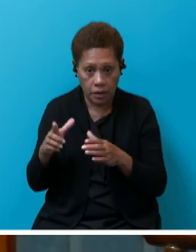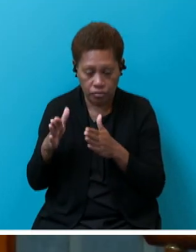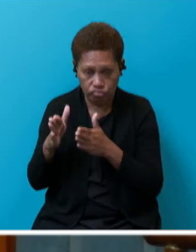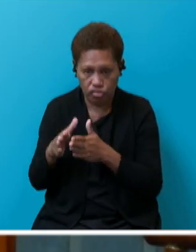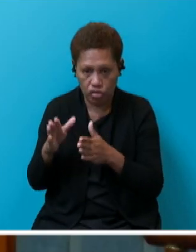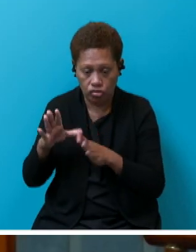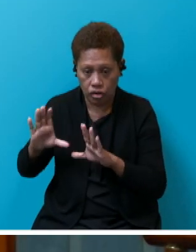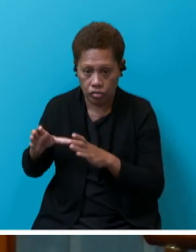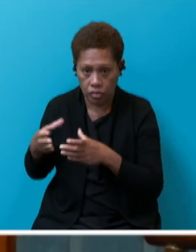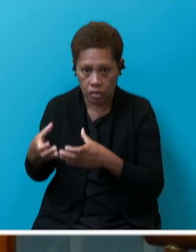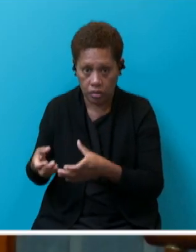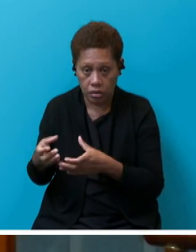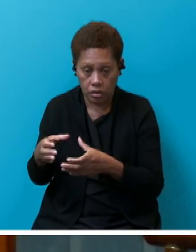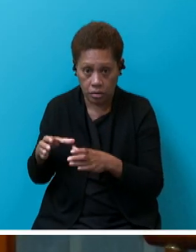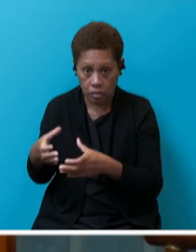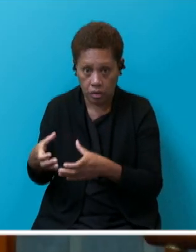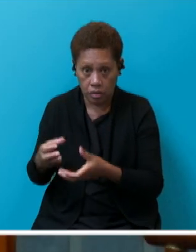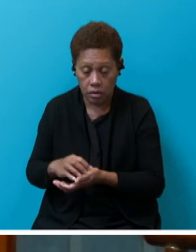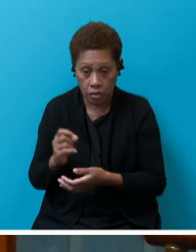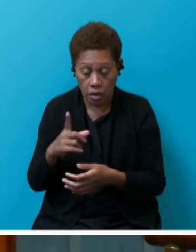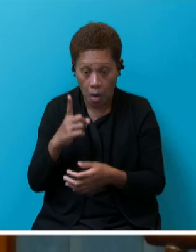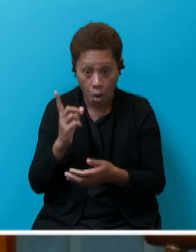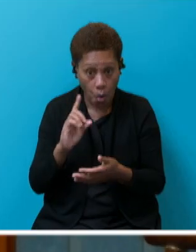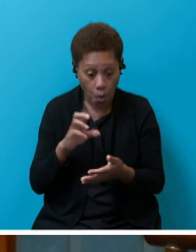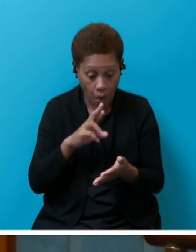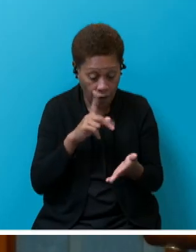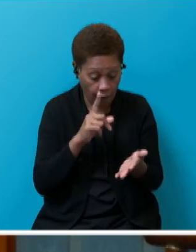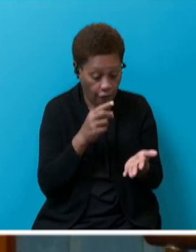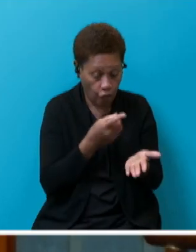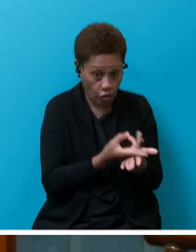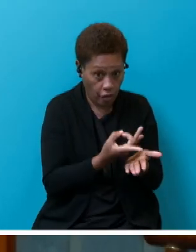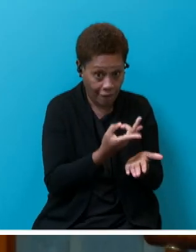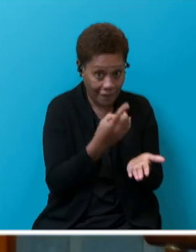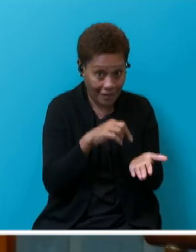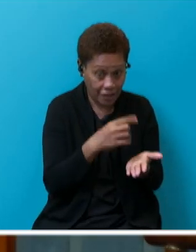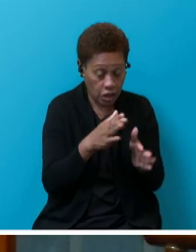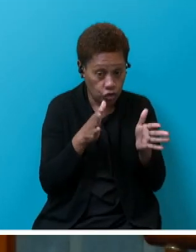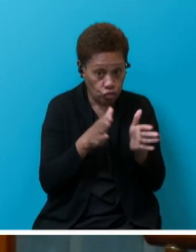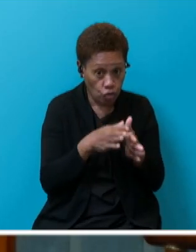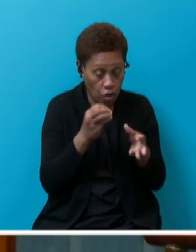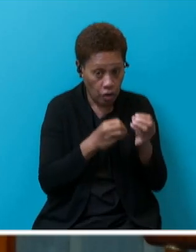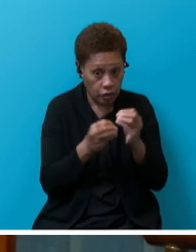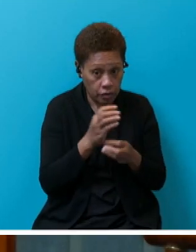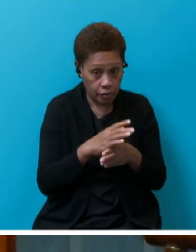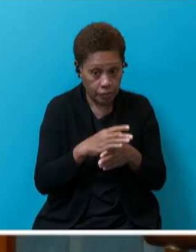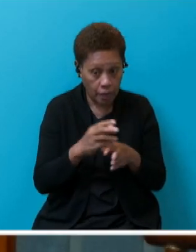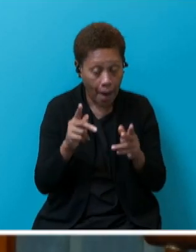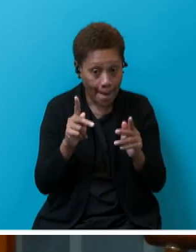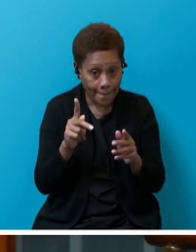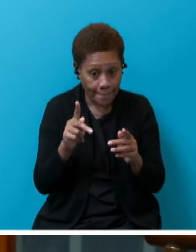first mechanism of raising funds is small offers. Small offers is basically a private company